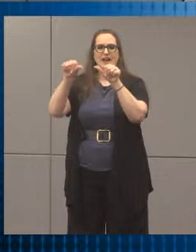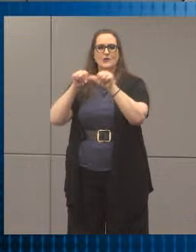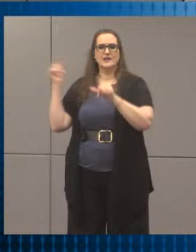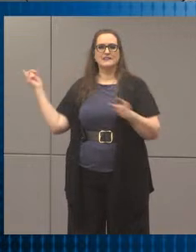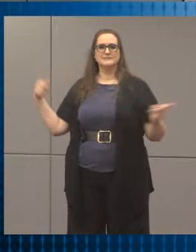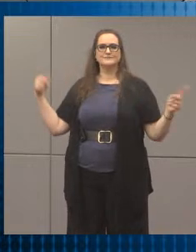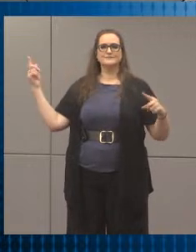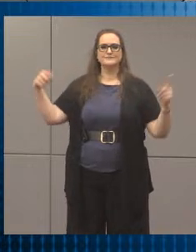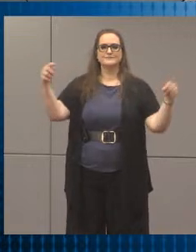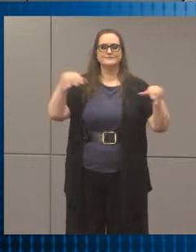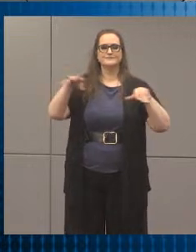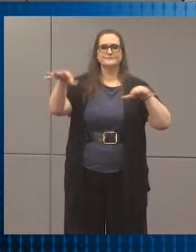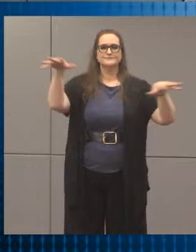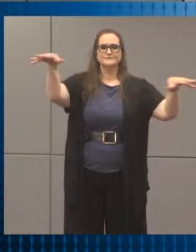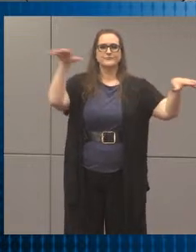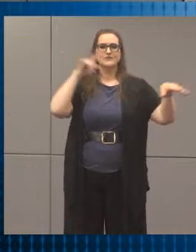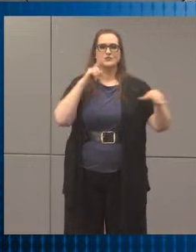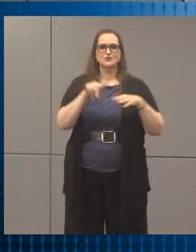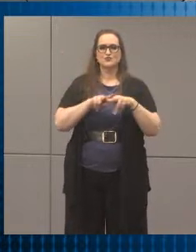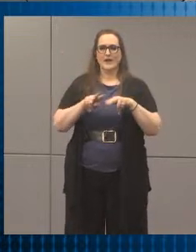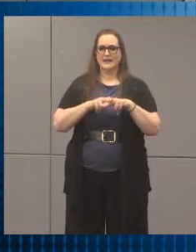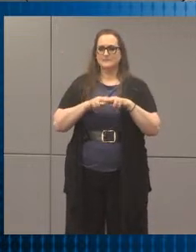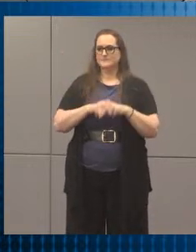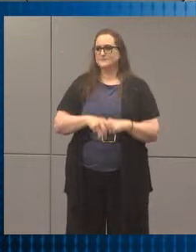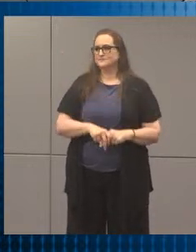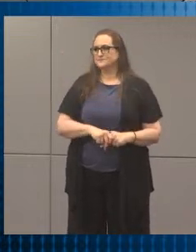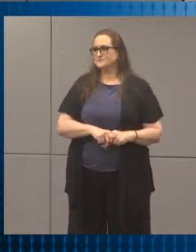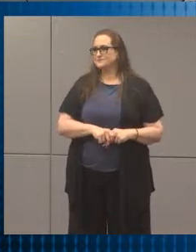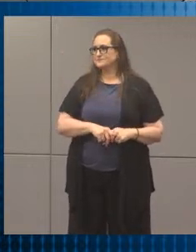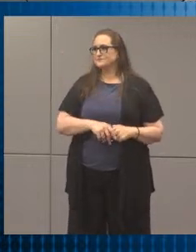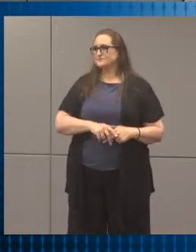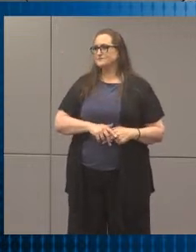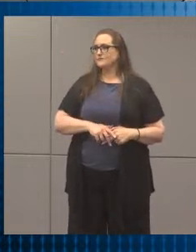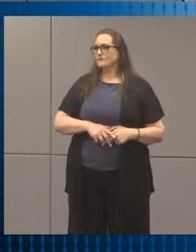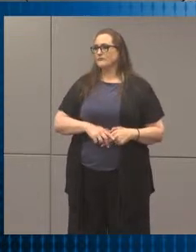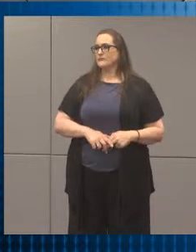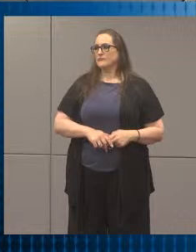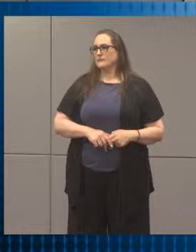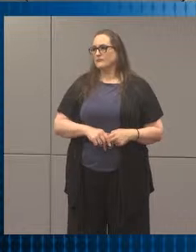to train and